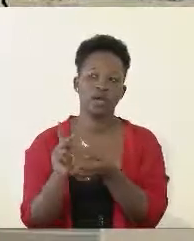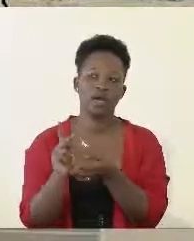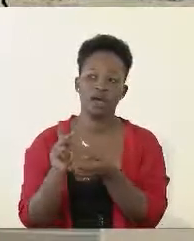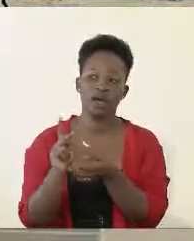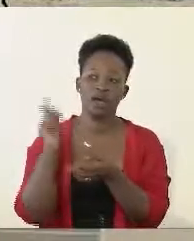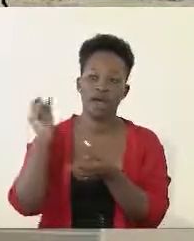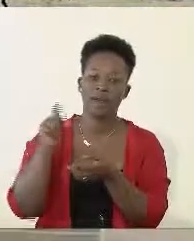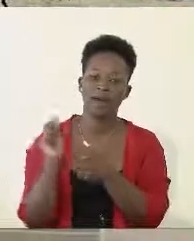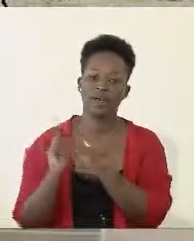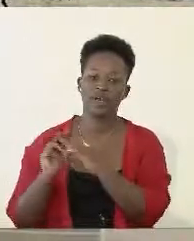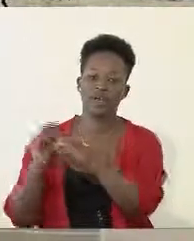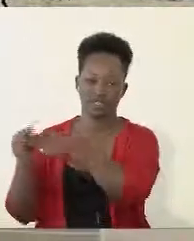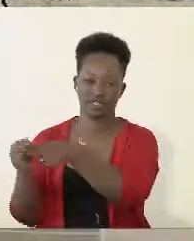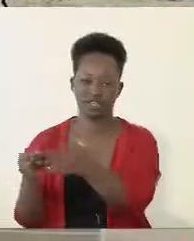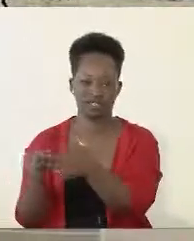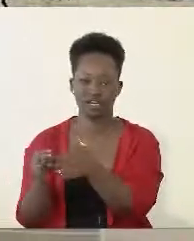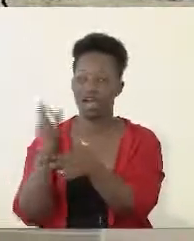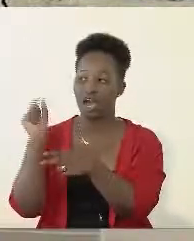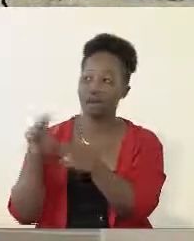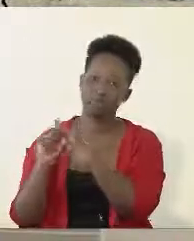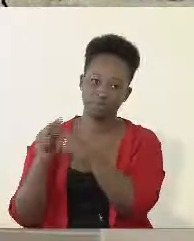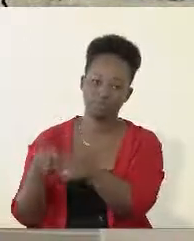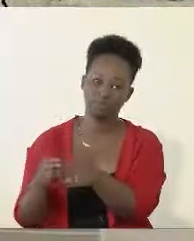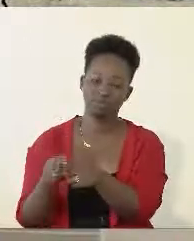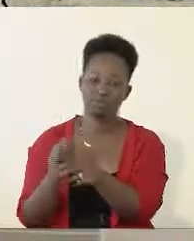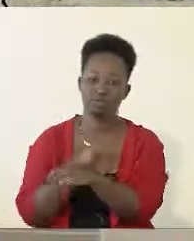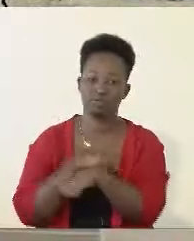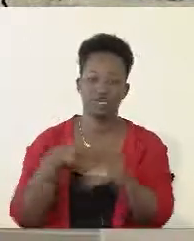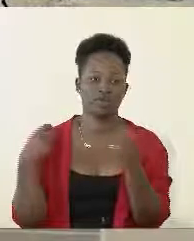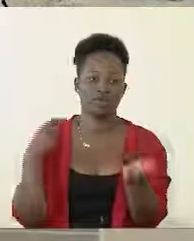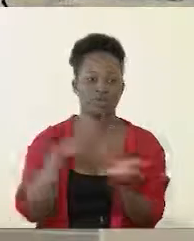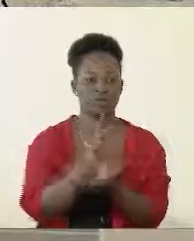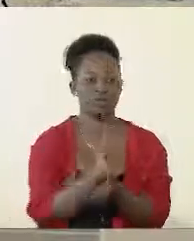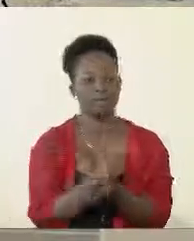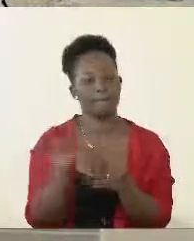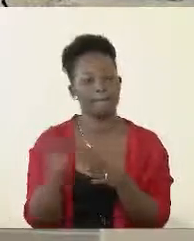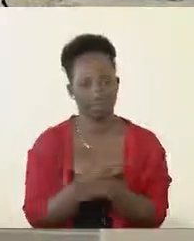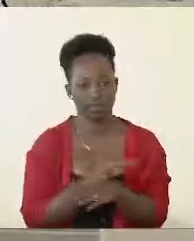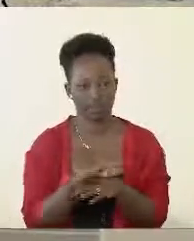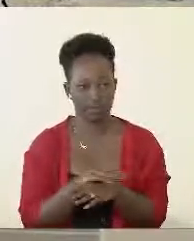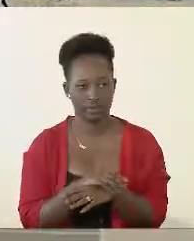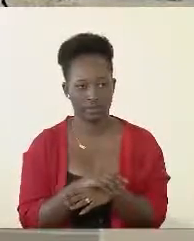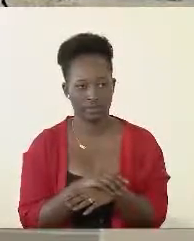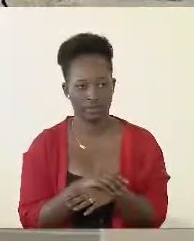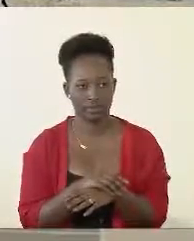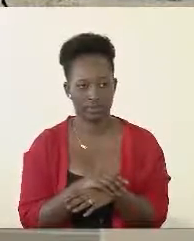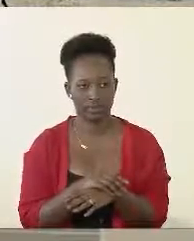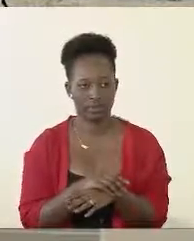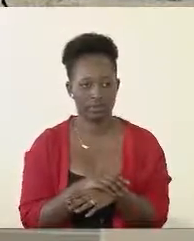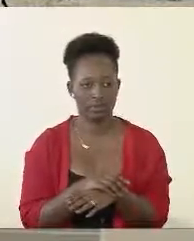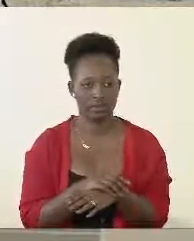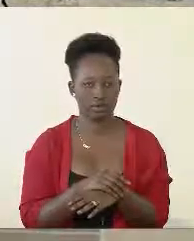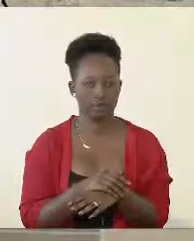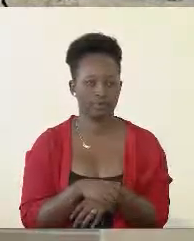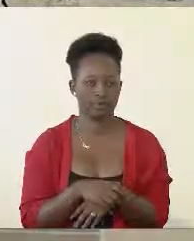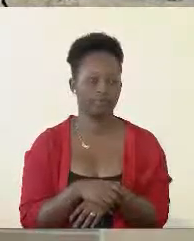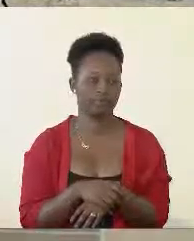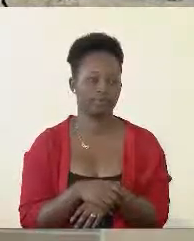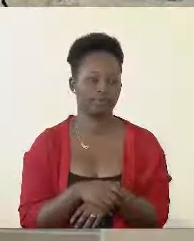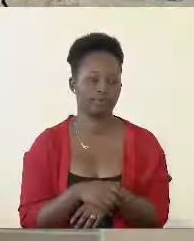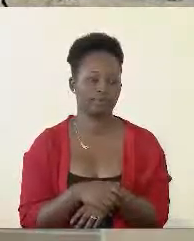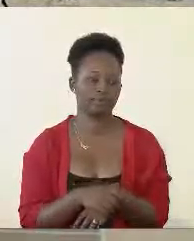stock, going for shopping and you bring back goods to the business because you don't have money. You are selling, you are getting